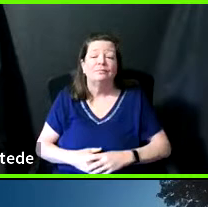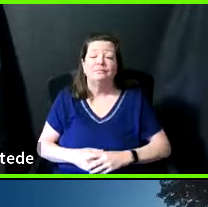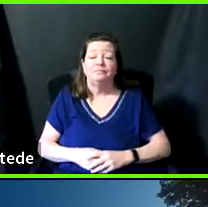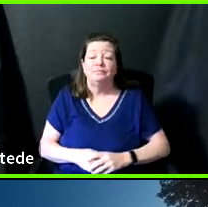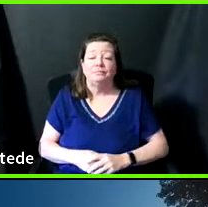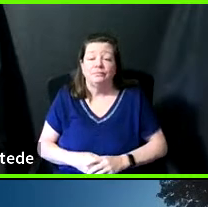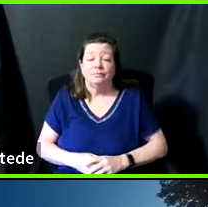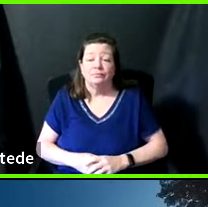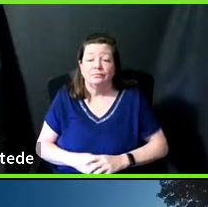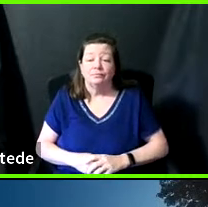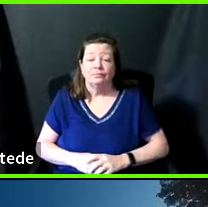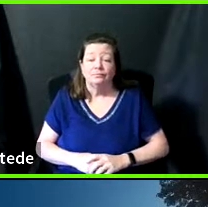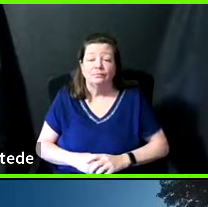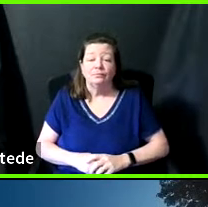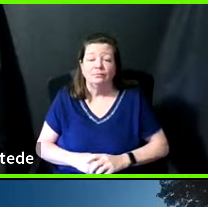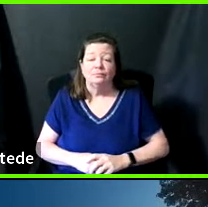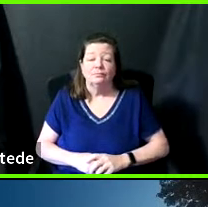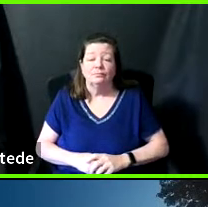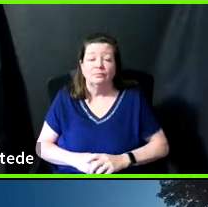Excellent.